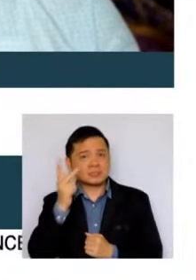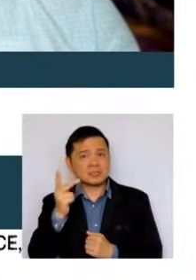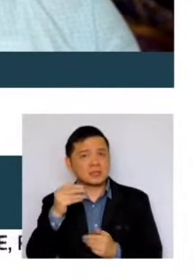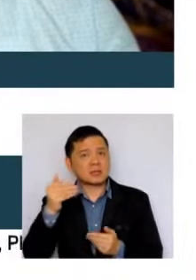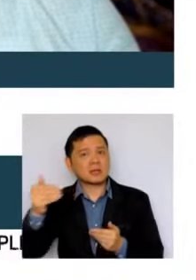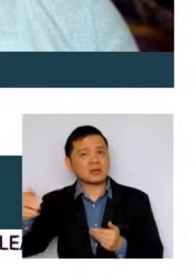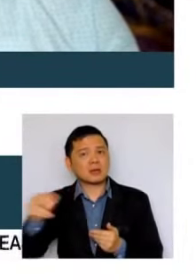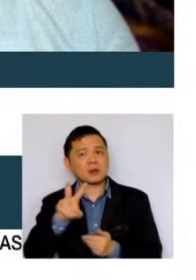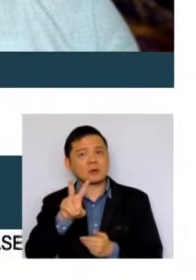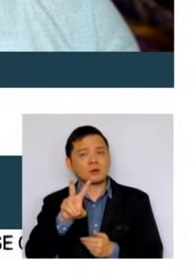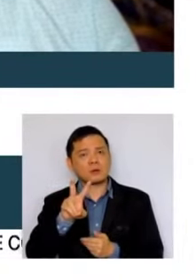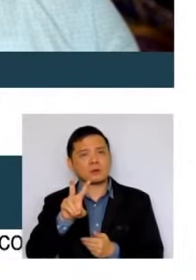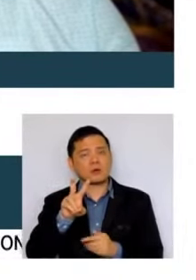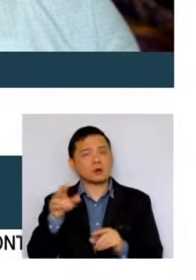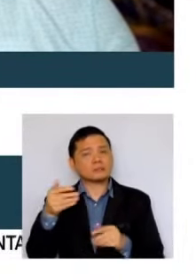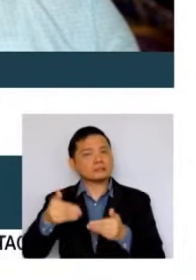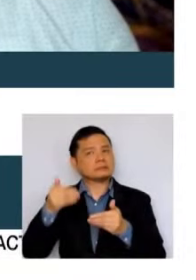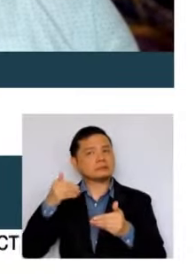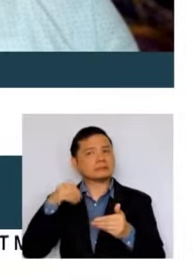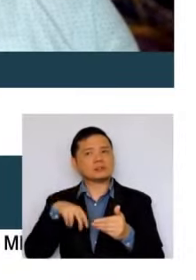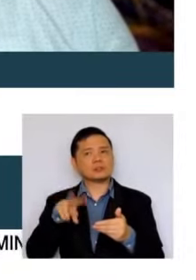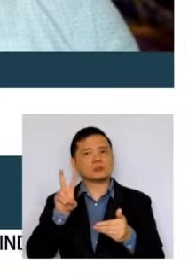there remain issues such as